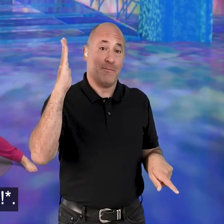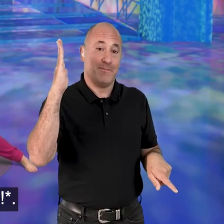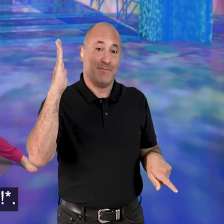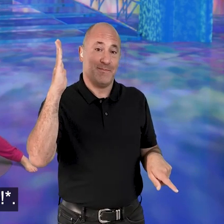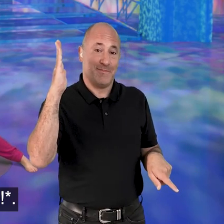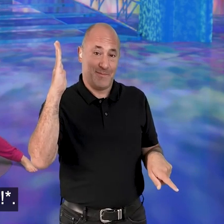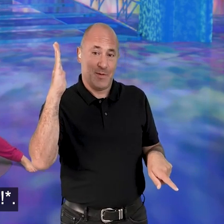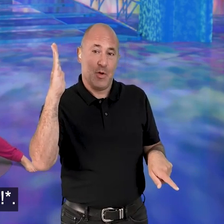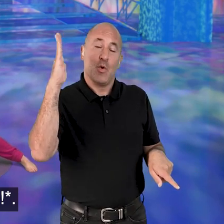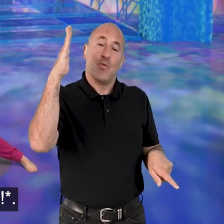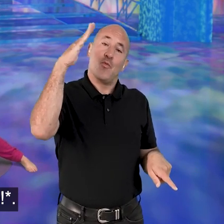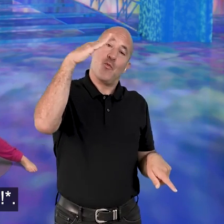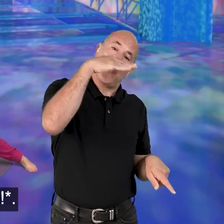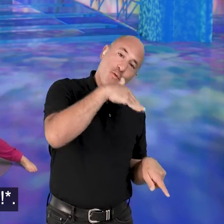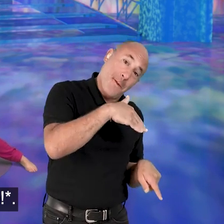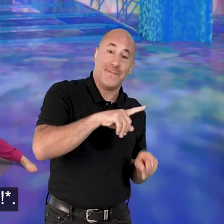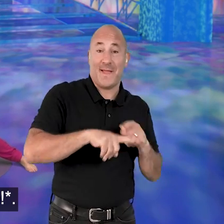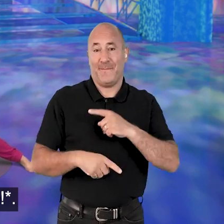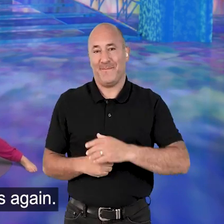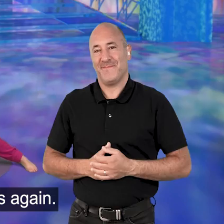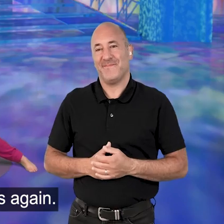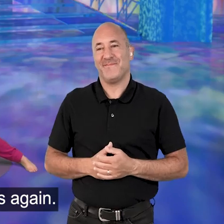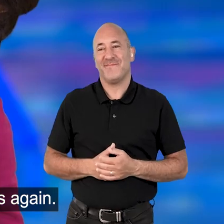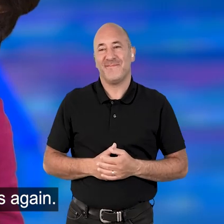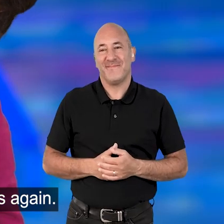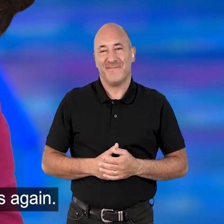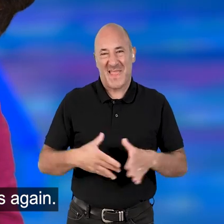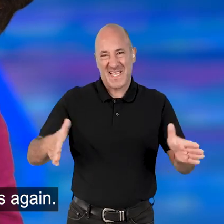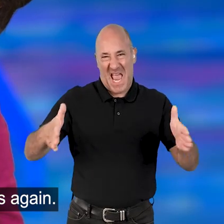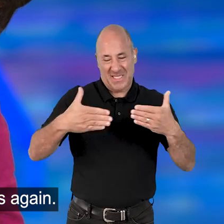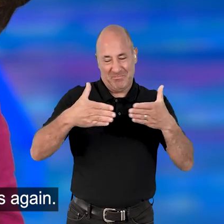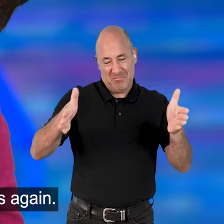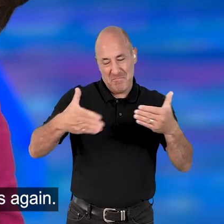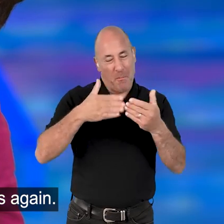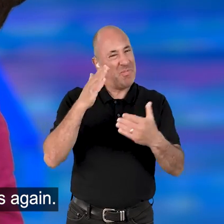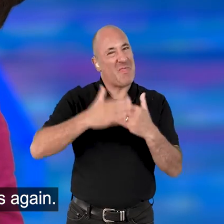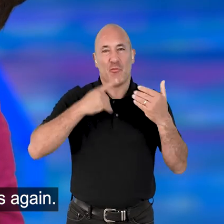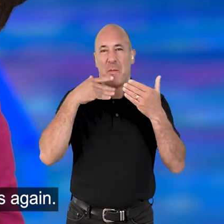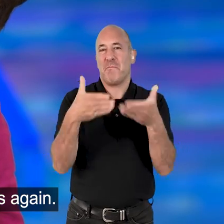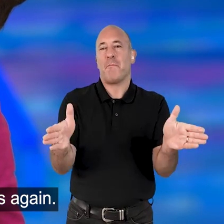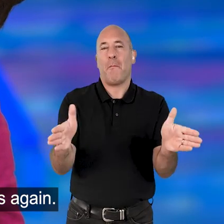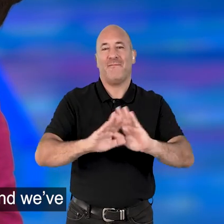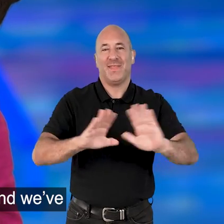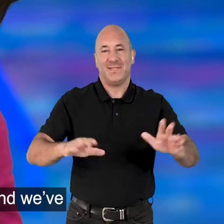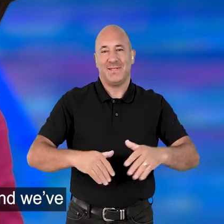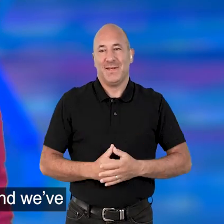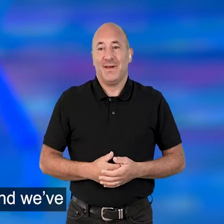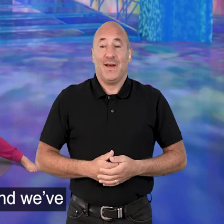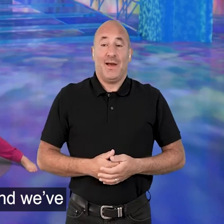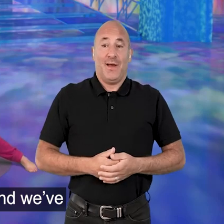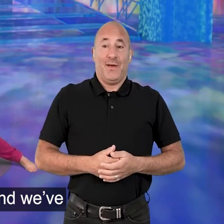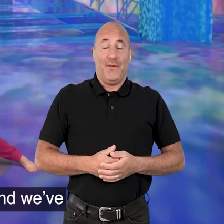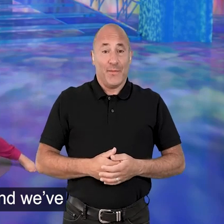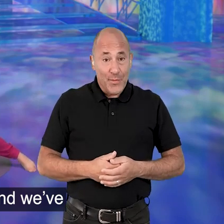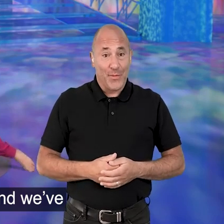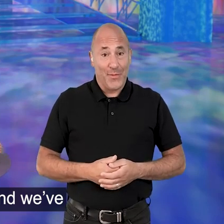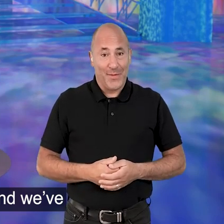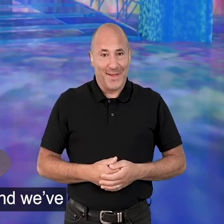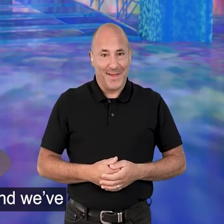the sky. Ooh. She will never close these gates again.